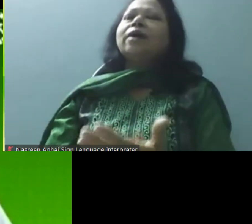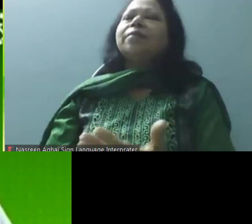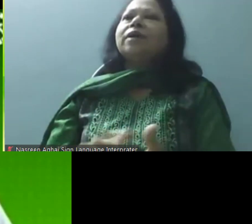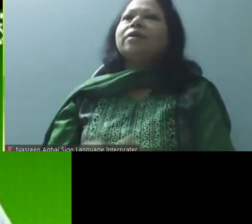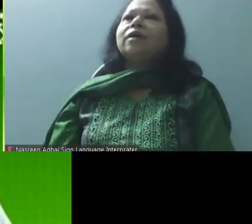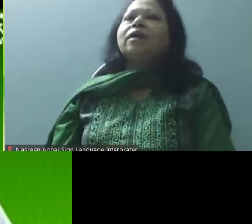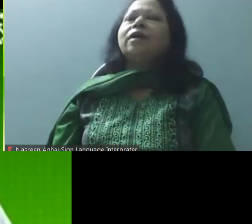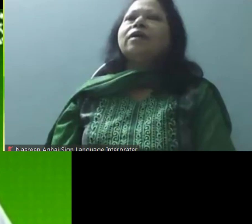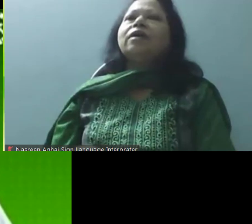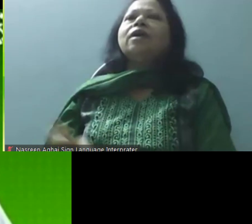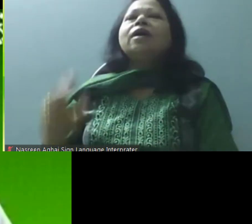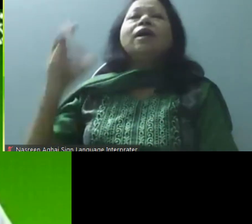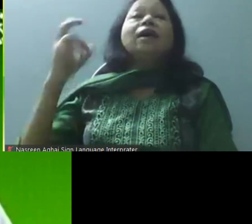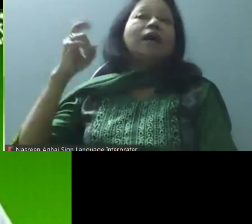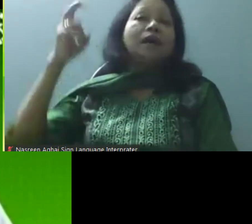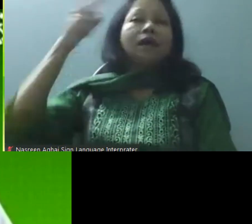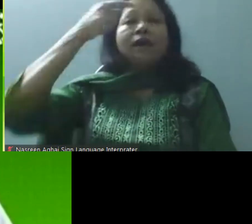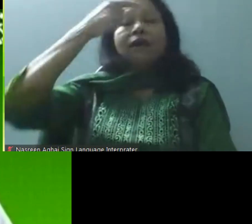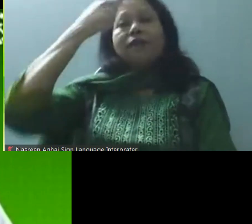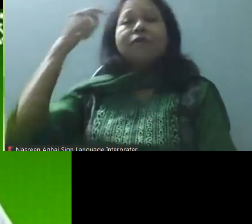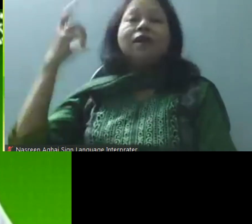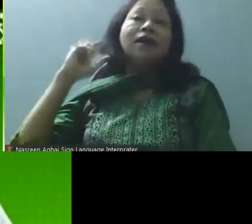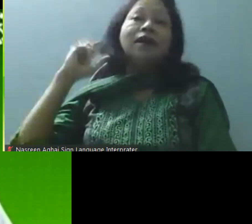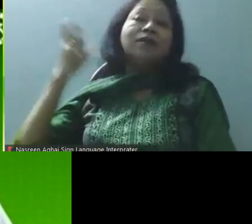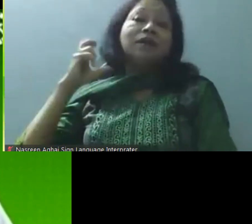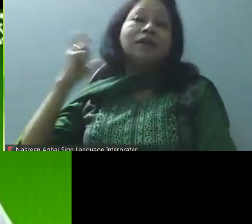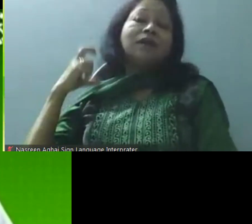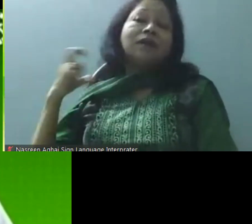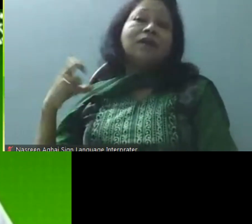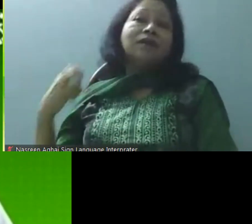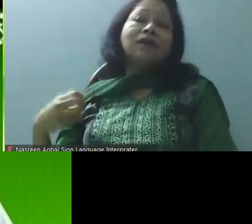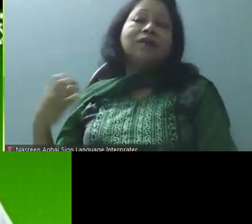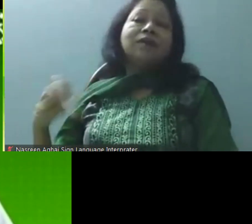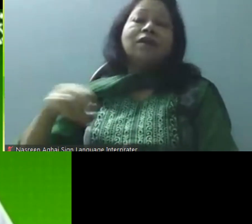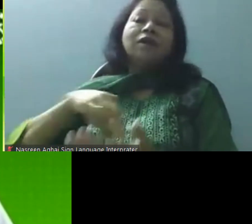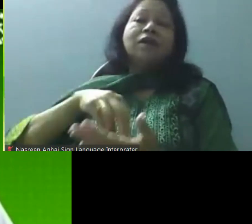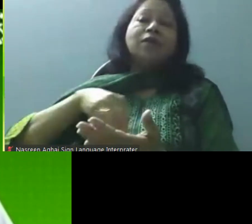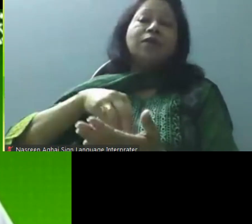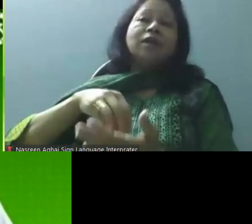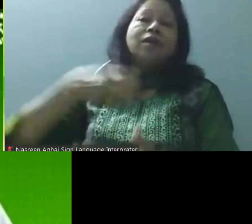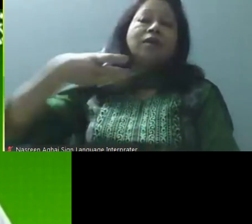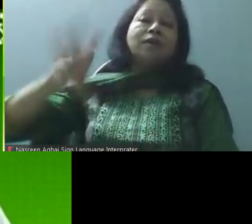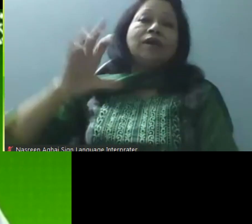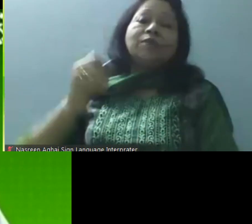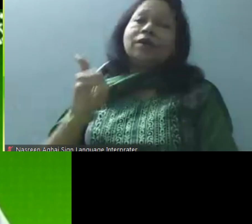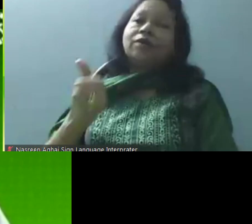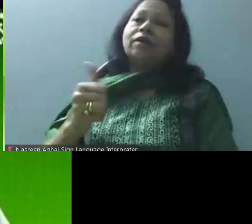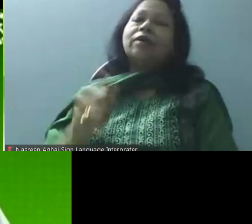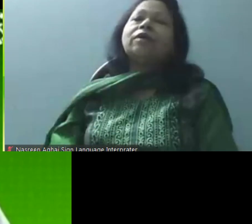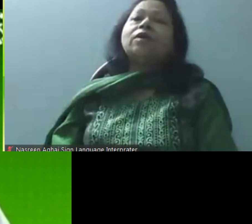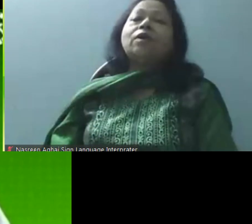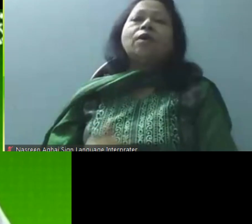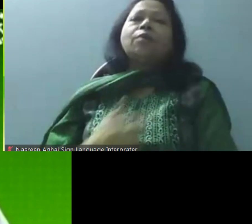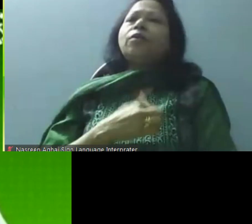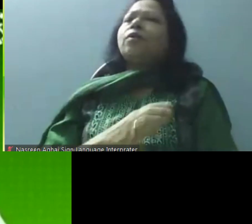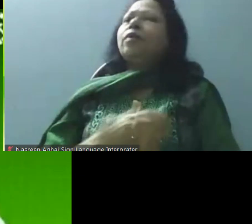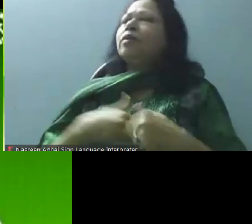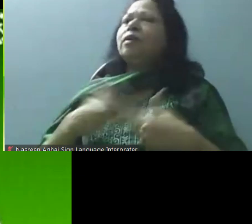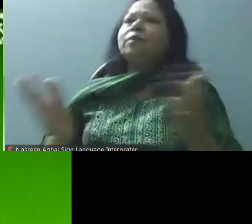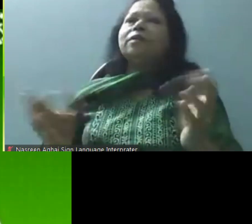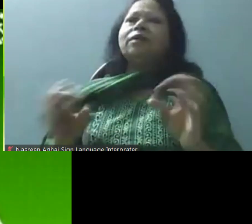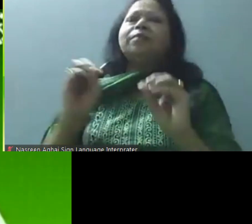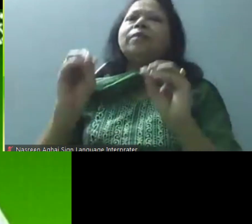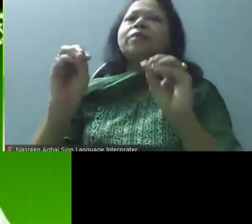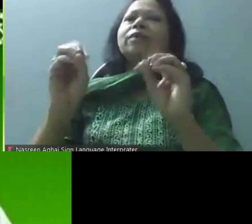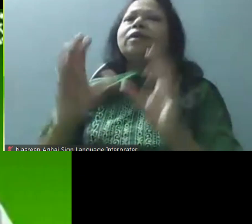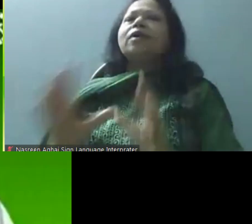Tunisia, in the African region, because she has very, very wholeheartedly supported all